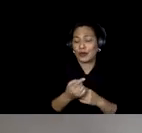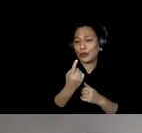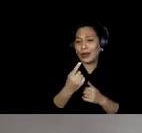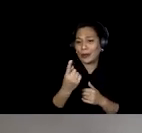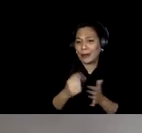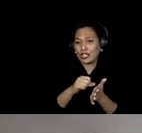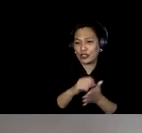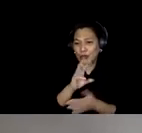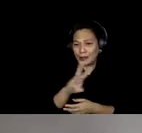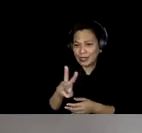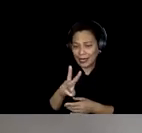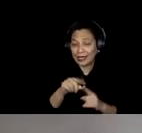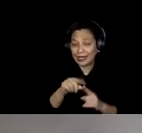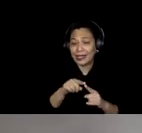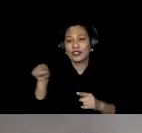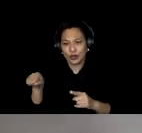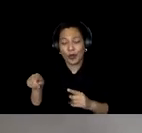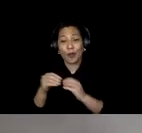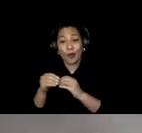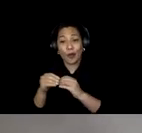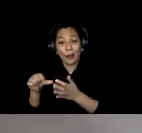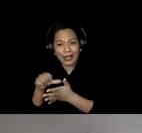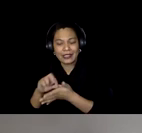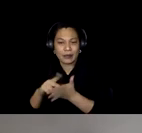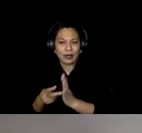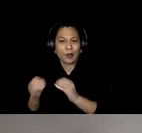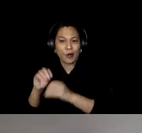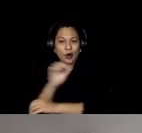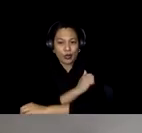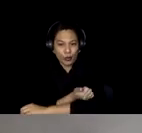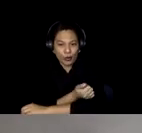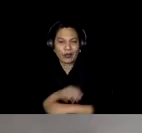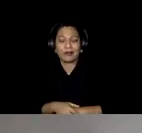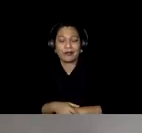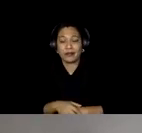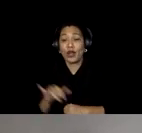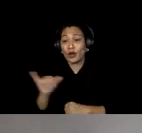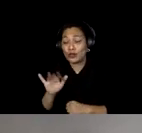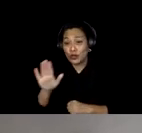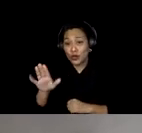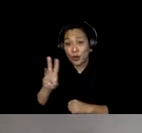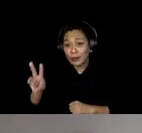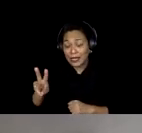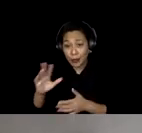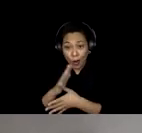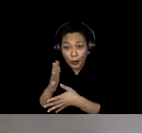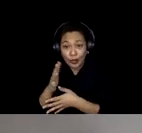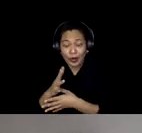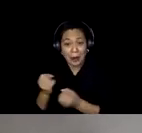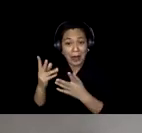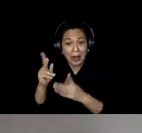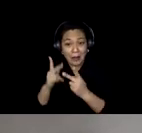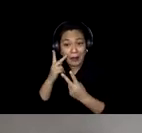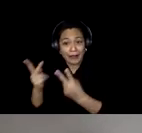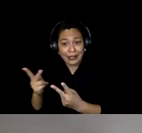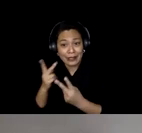page, it'll have higher authority if you're a larger site. And then also, how popular is your site? How often do people visit it? How many people